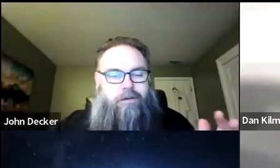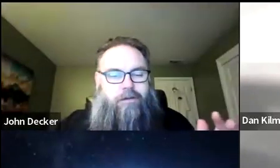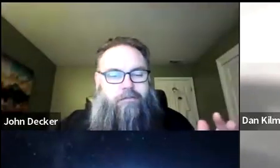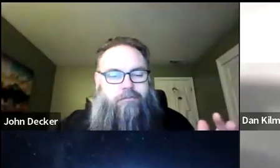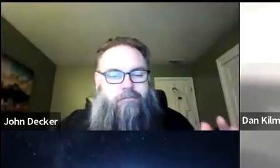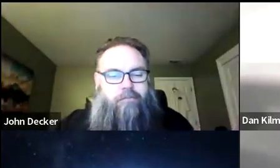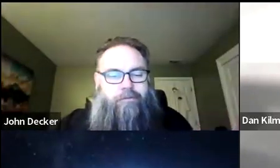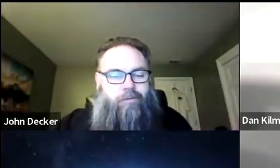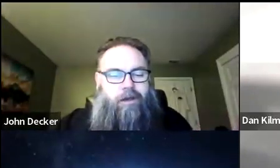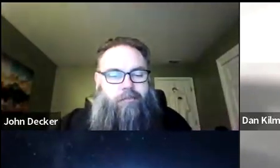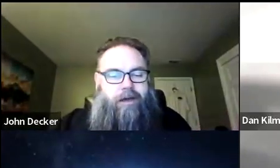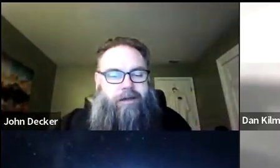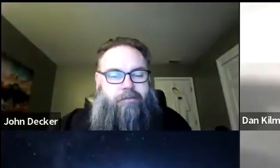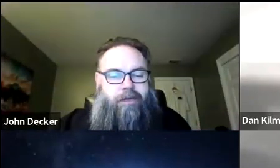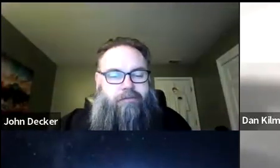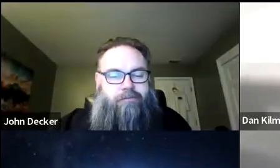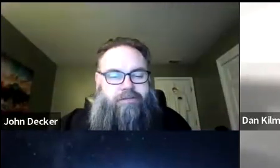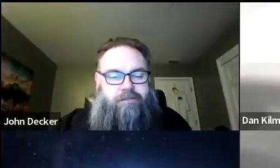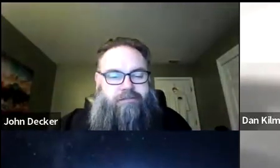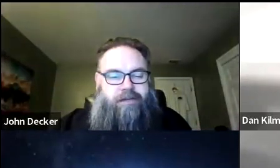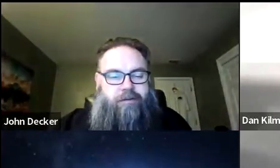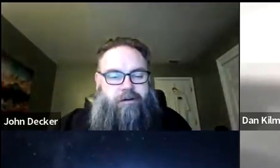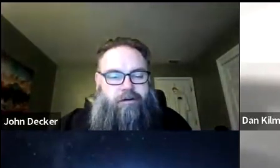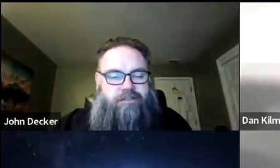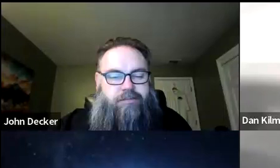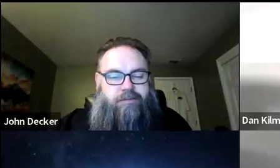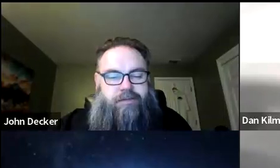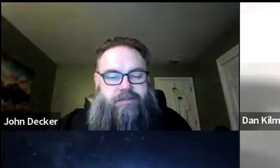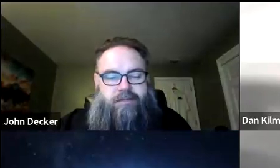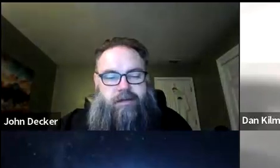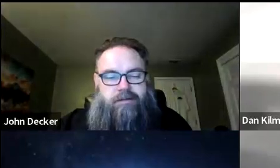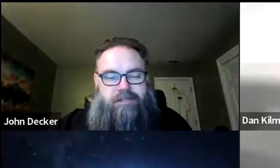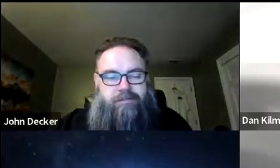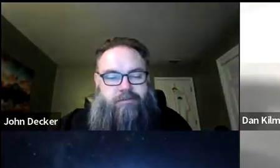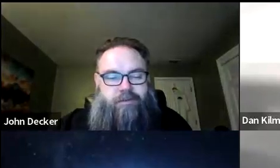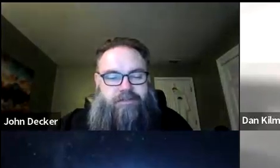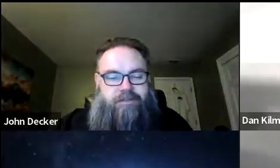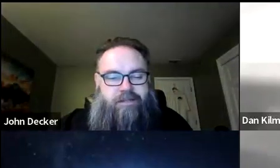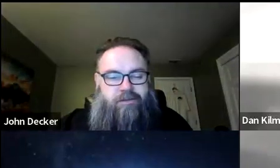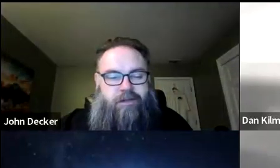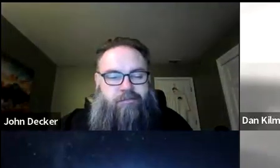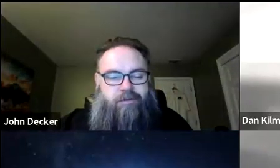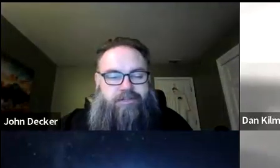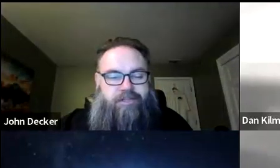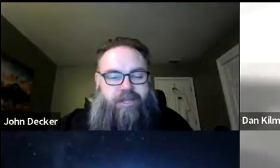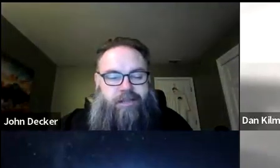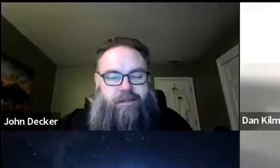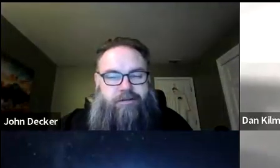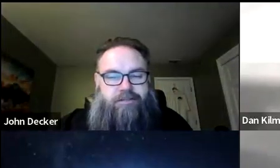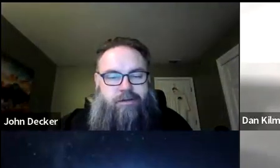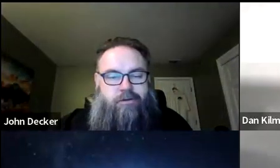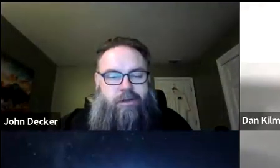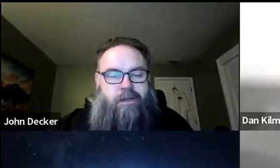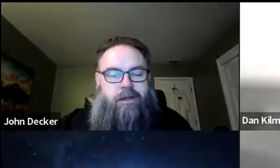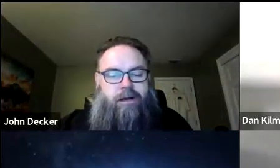Dan, if you would not mind, we can give folks an update about our CPP, CRDP responses. I know you had the numbers in the chat